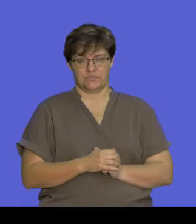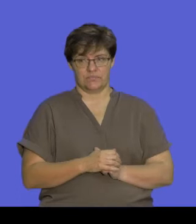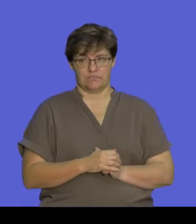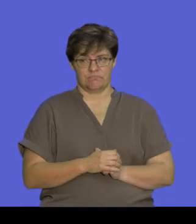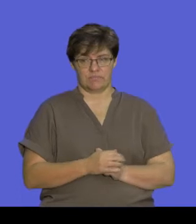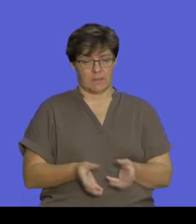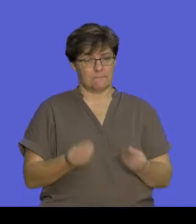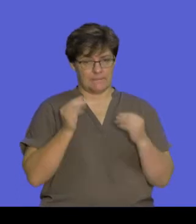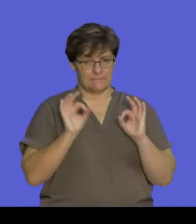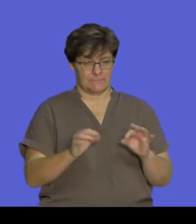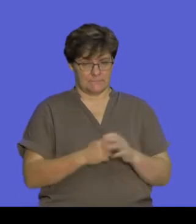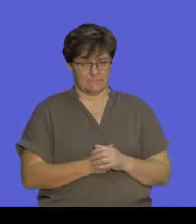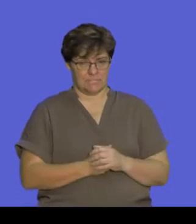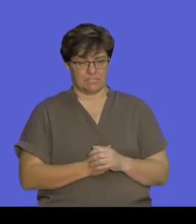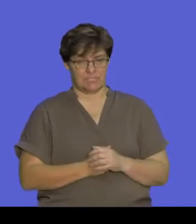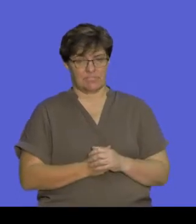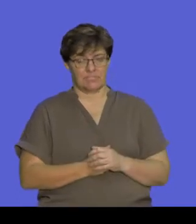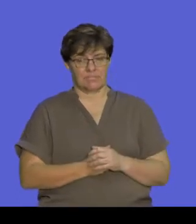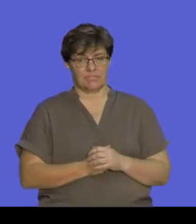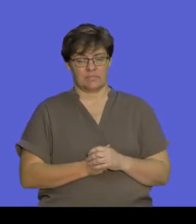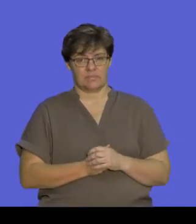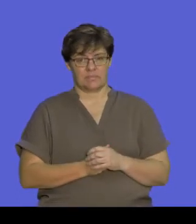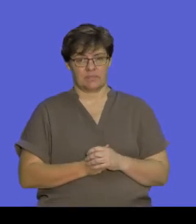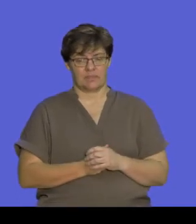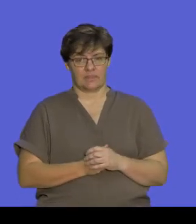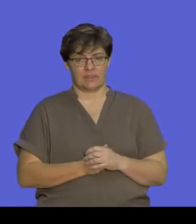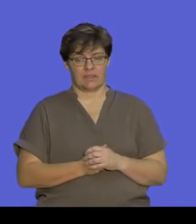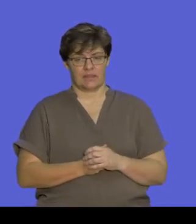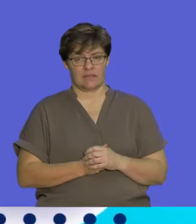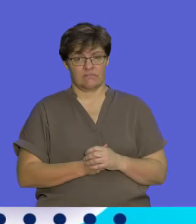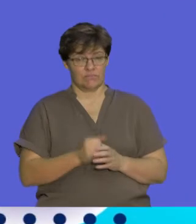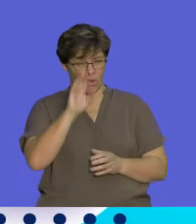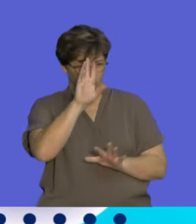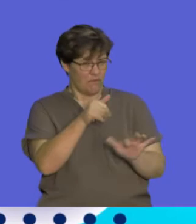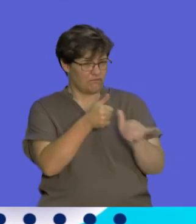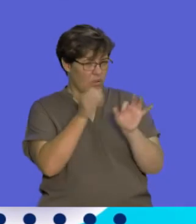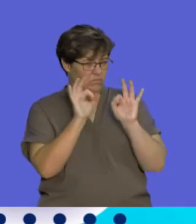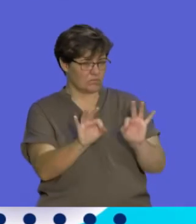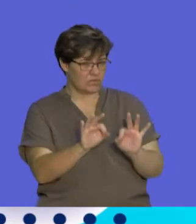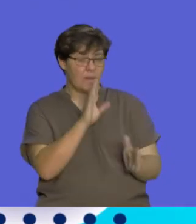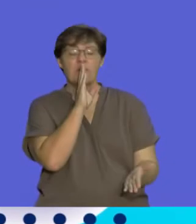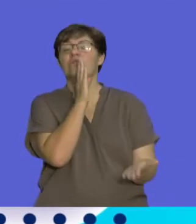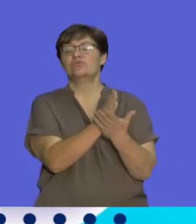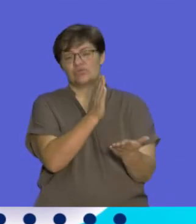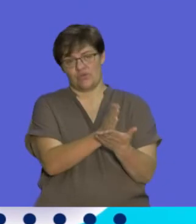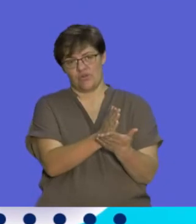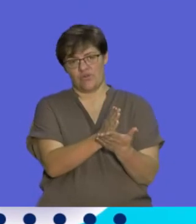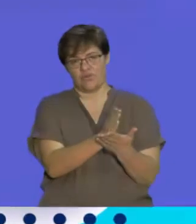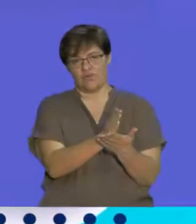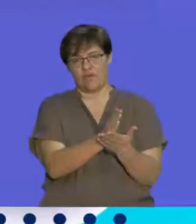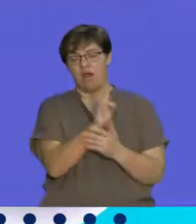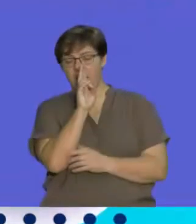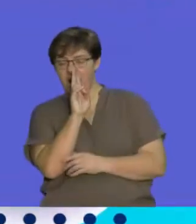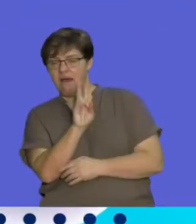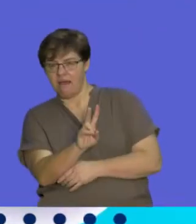that sorted. Very good. I hope you follow. Make sure that you see that there is lots